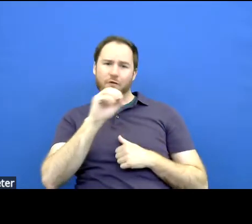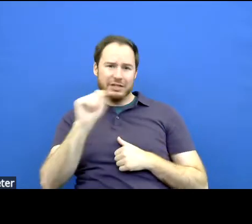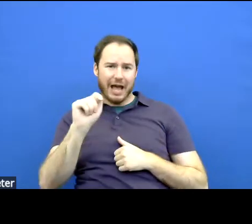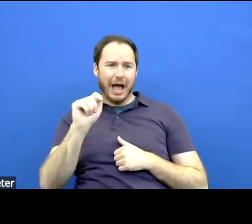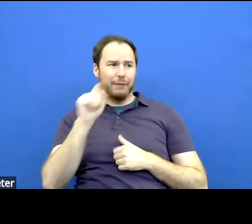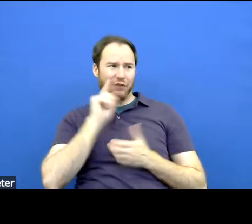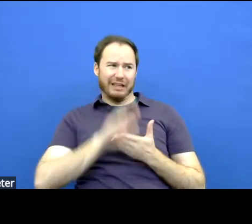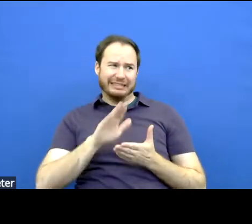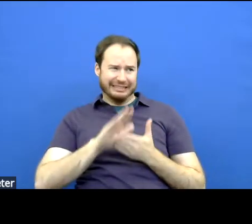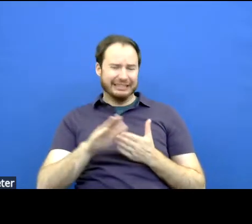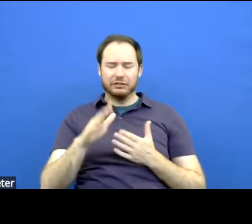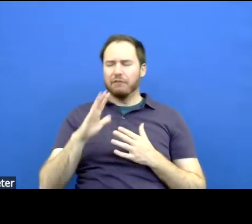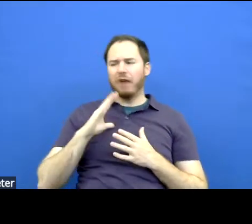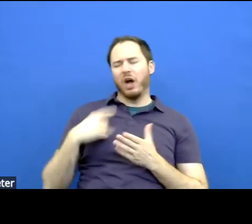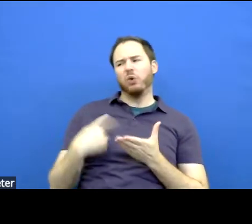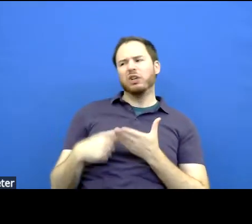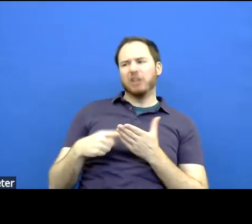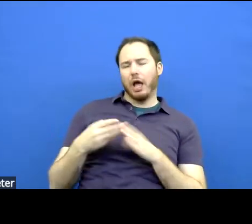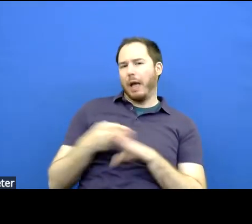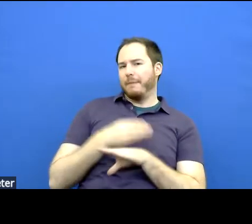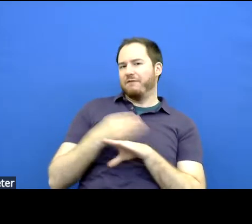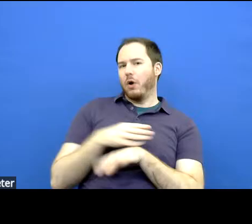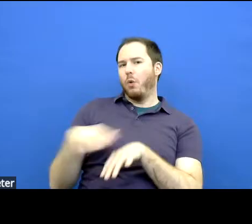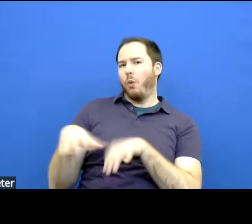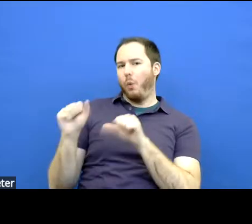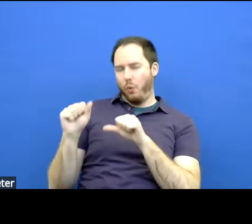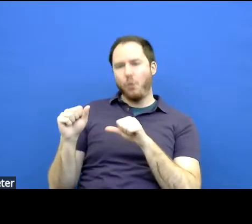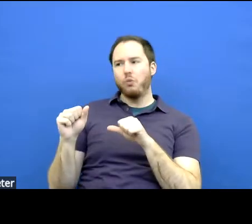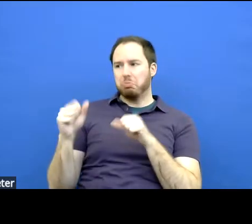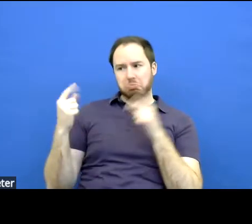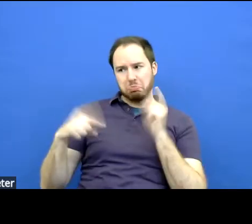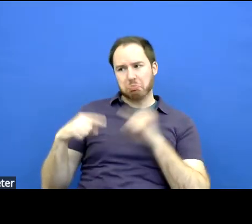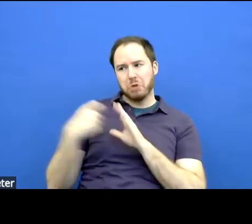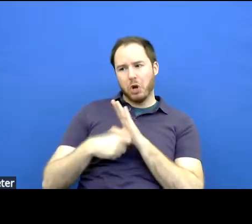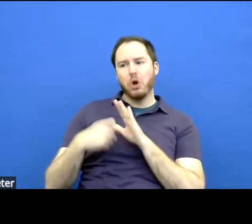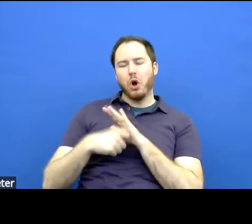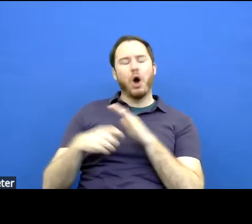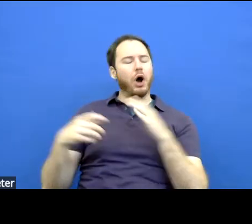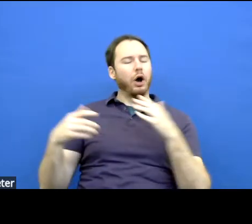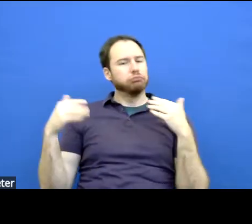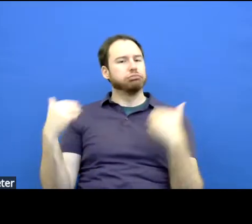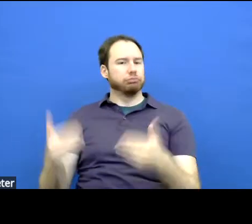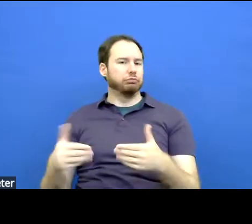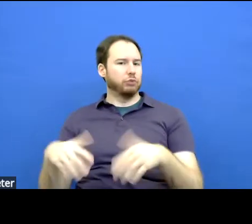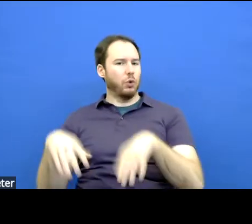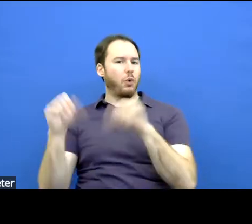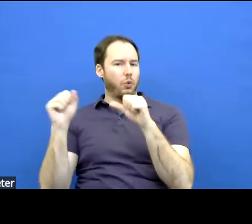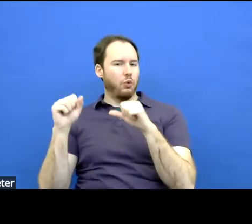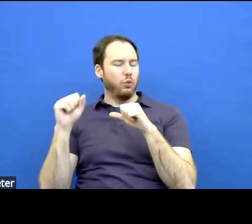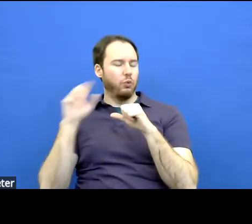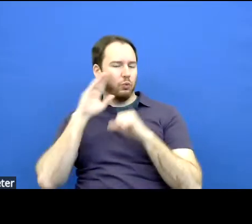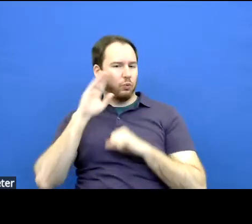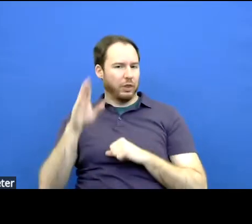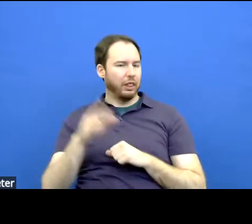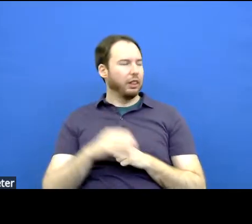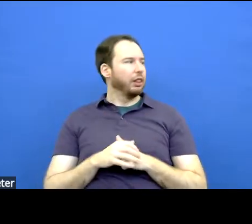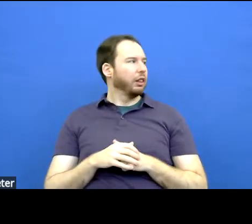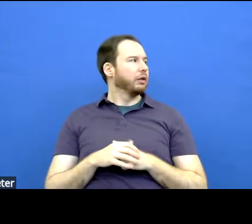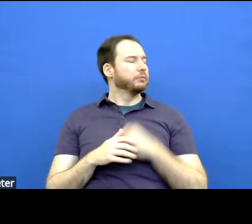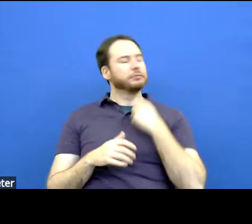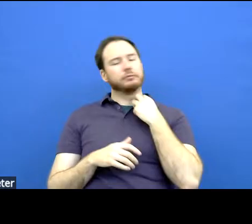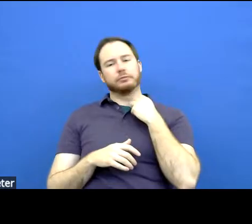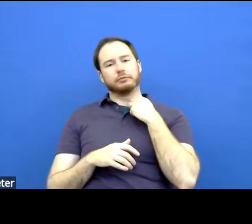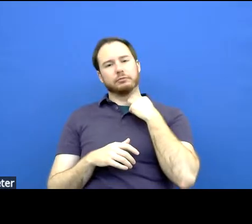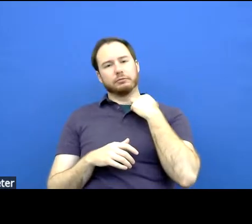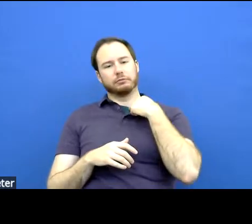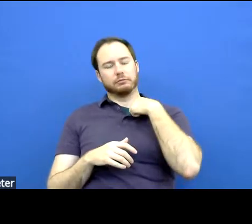then we have that discussion up front. We agree to those costs and we make that exchange. But